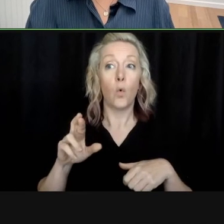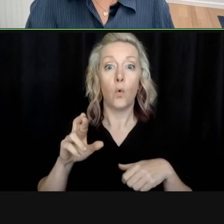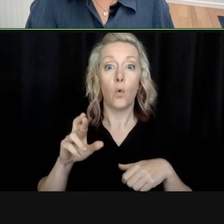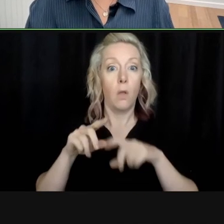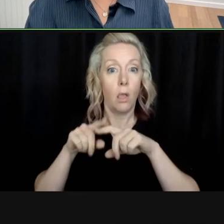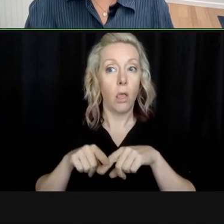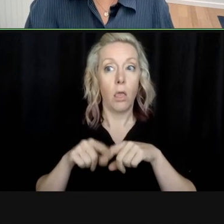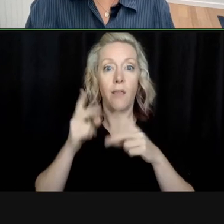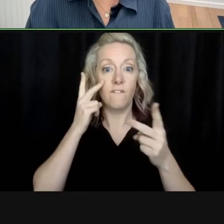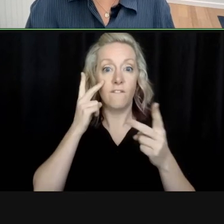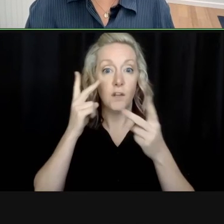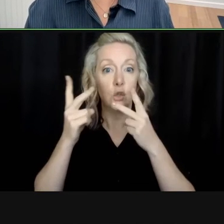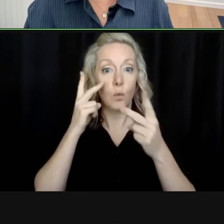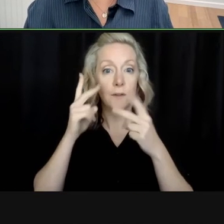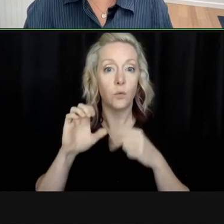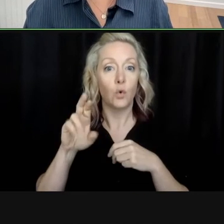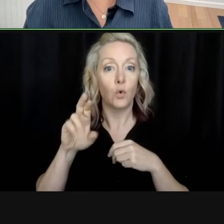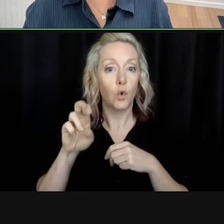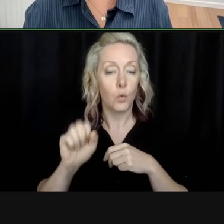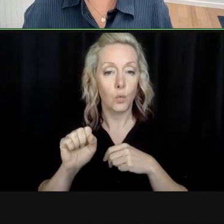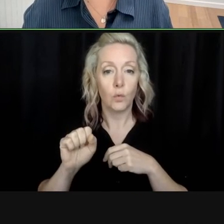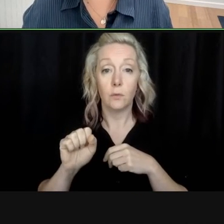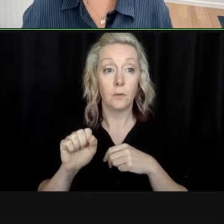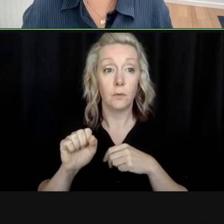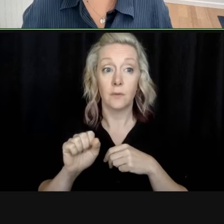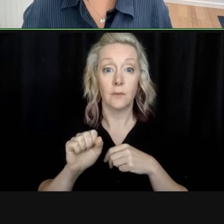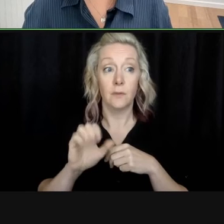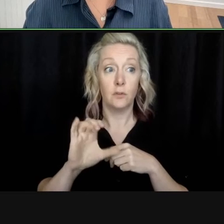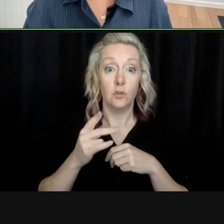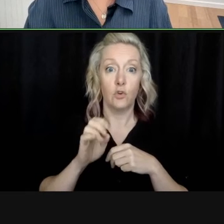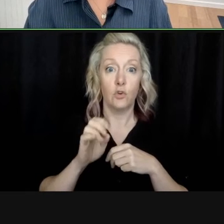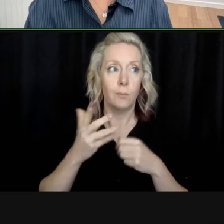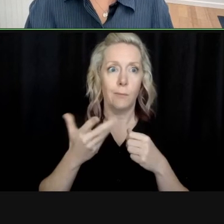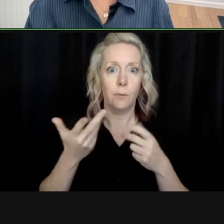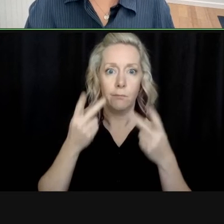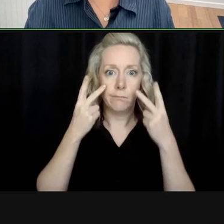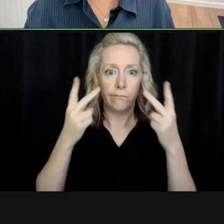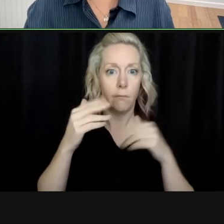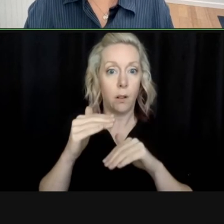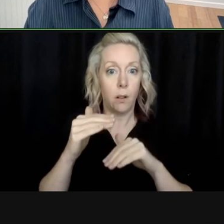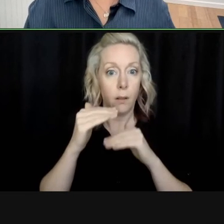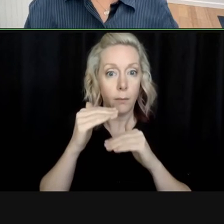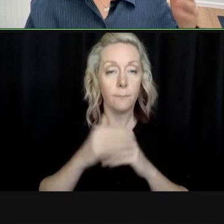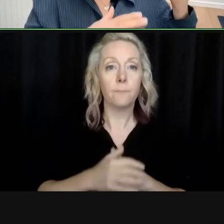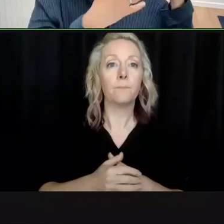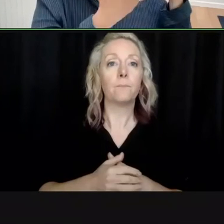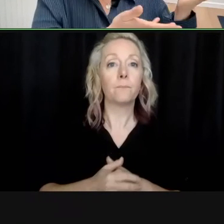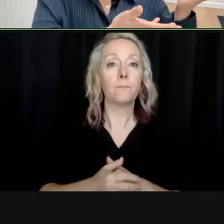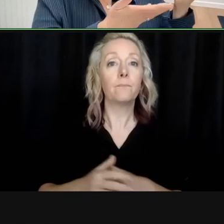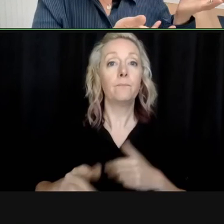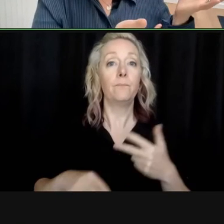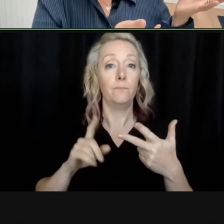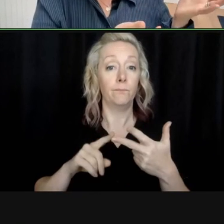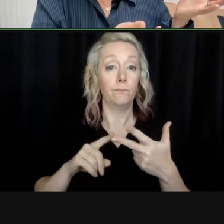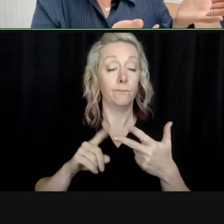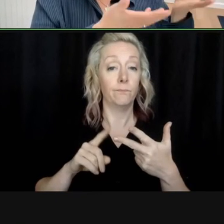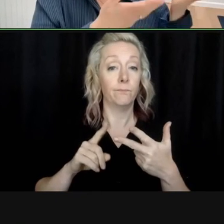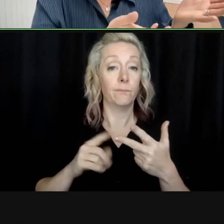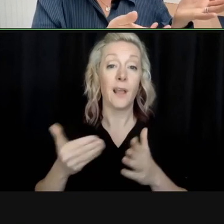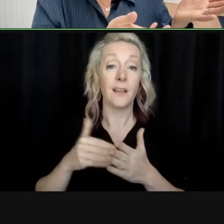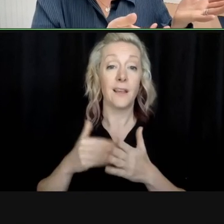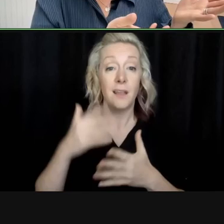visual cues, and that might not be something that works well for a child with charge. The autism diagnosis may carry a lot of weight